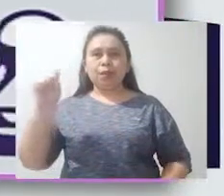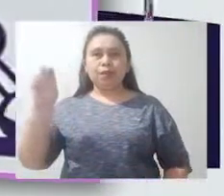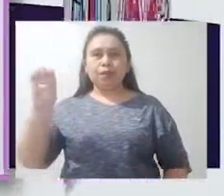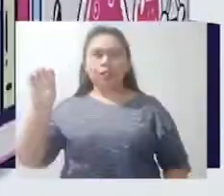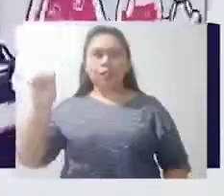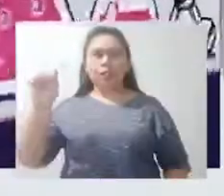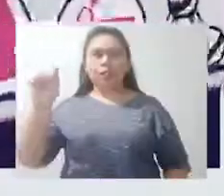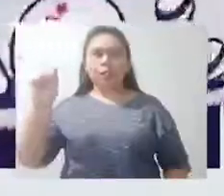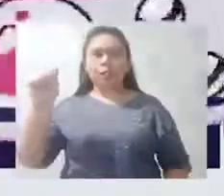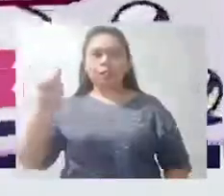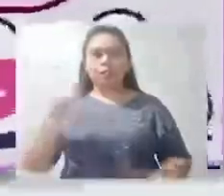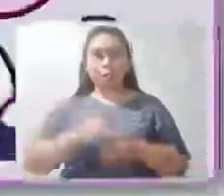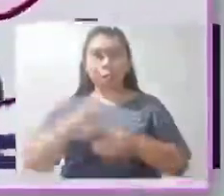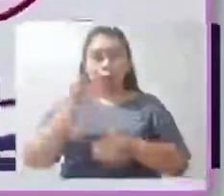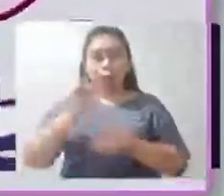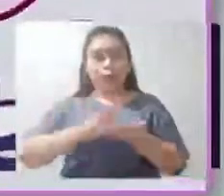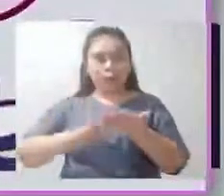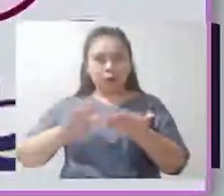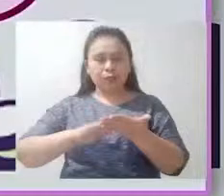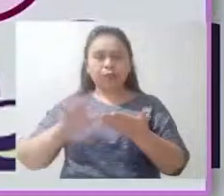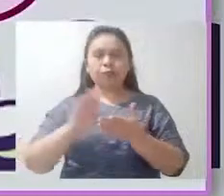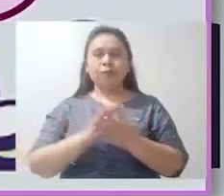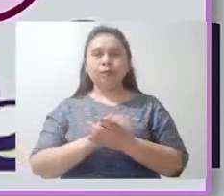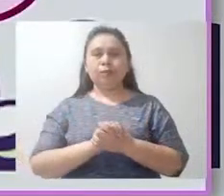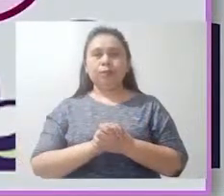test tube brush,